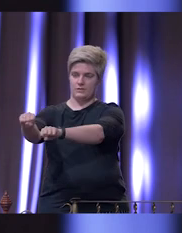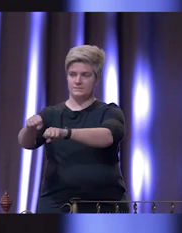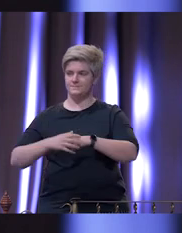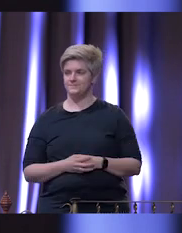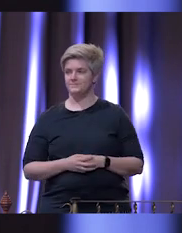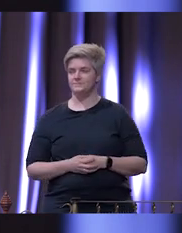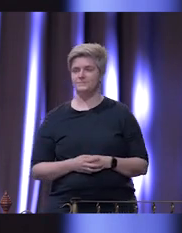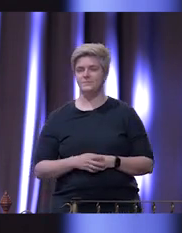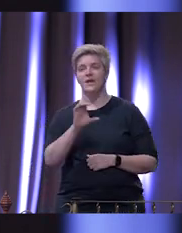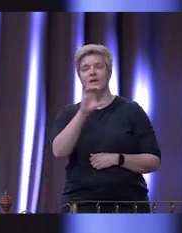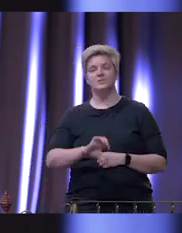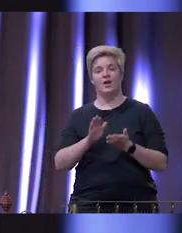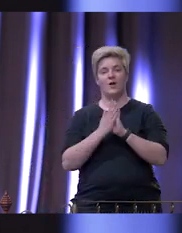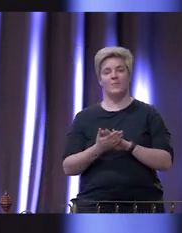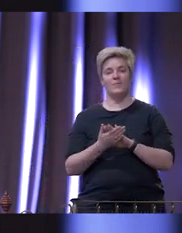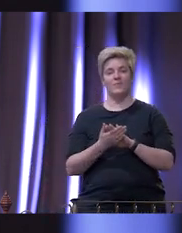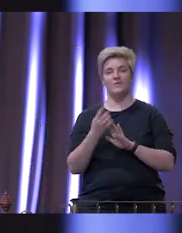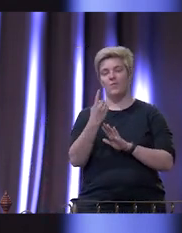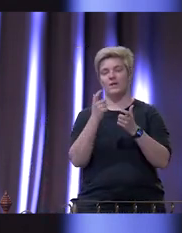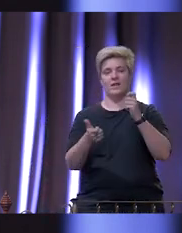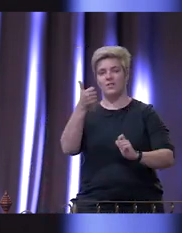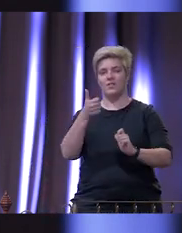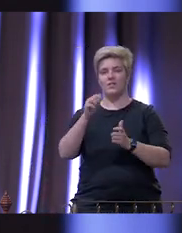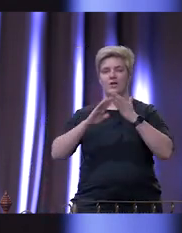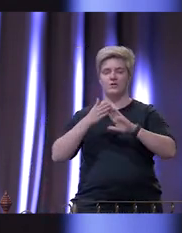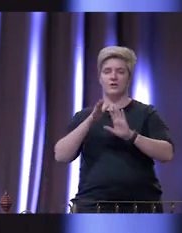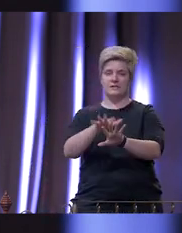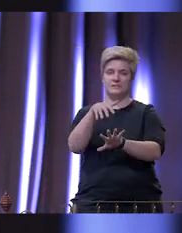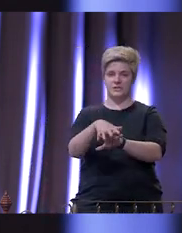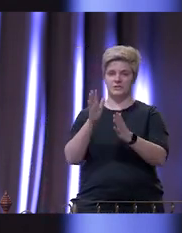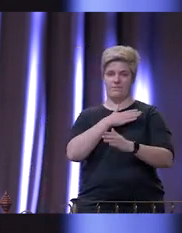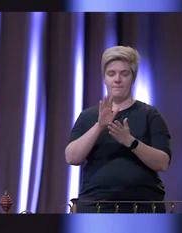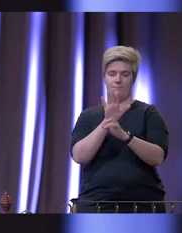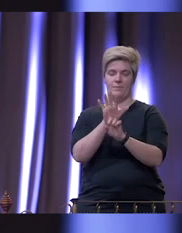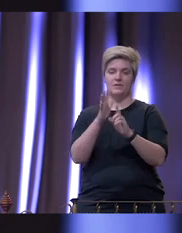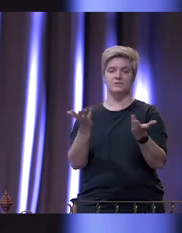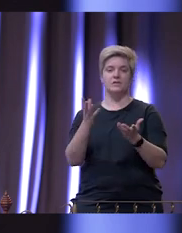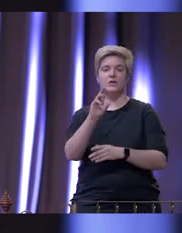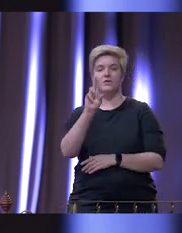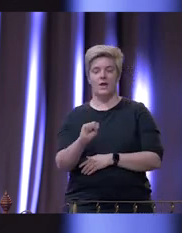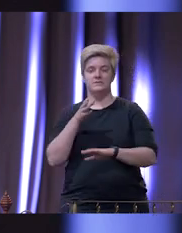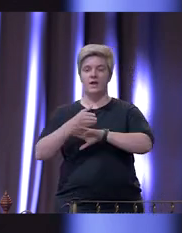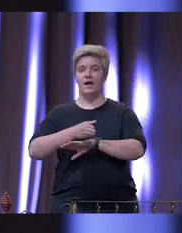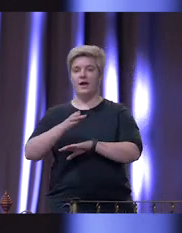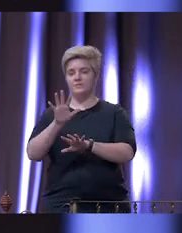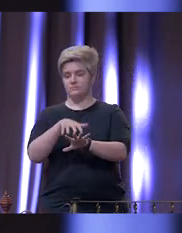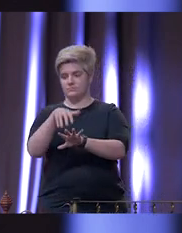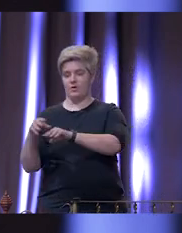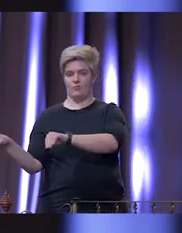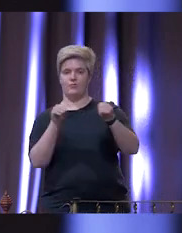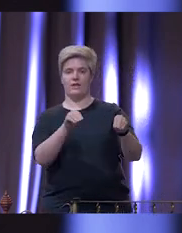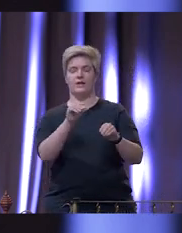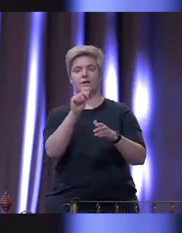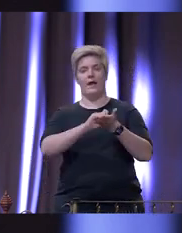ethnocidal colonialism. Chicago became home to one of the largest urban indigenous populations in the United States after the